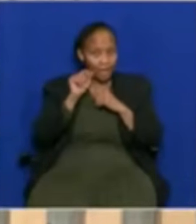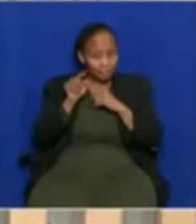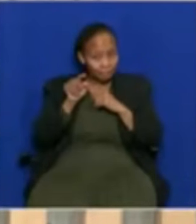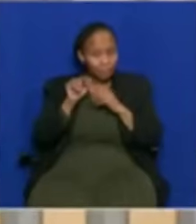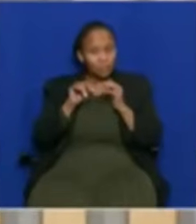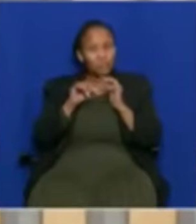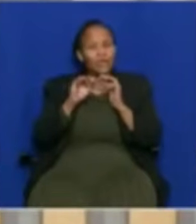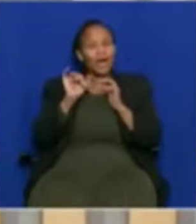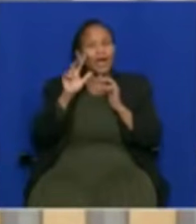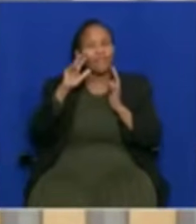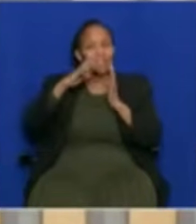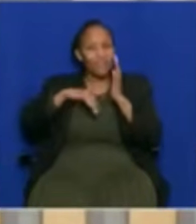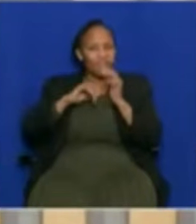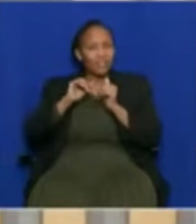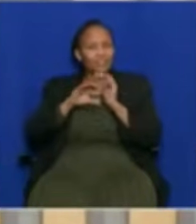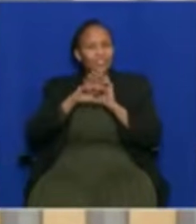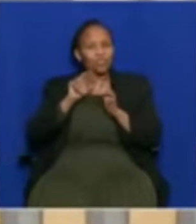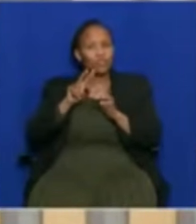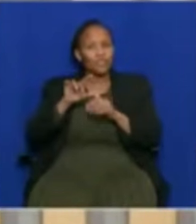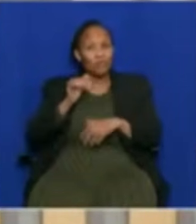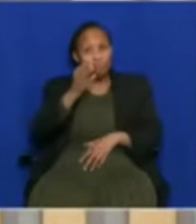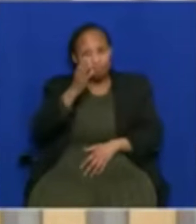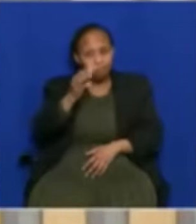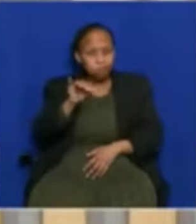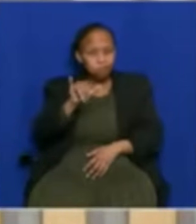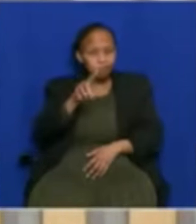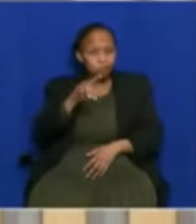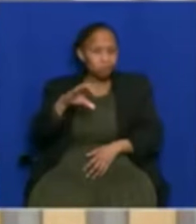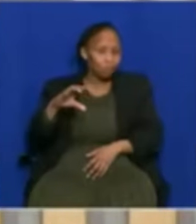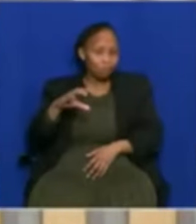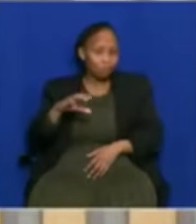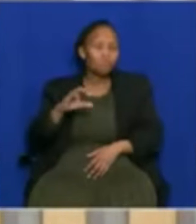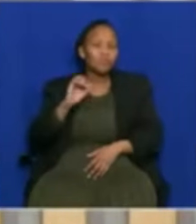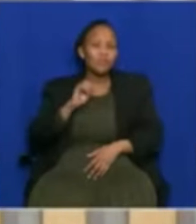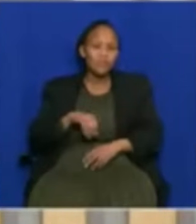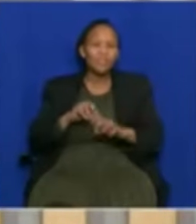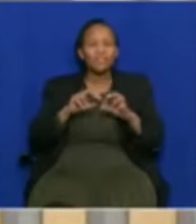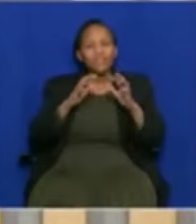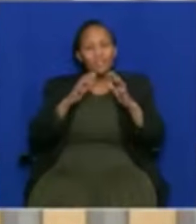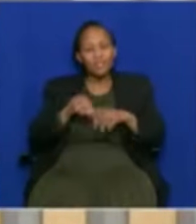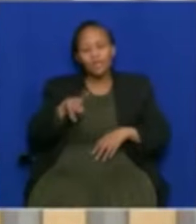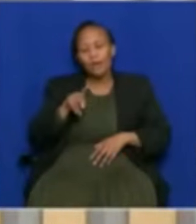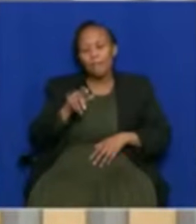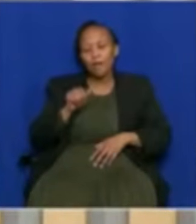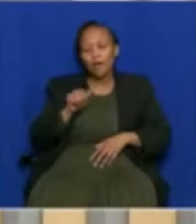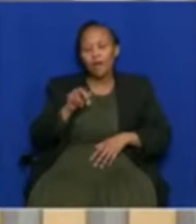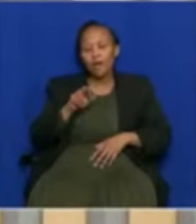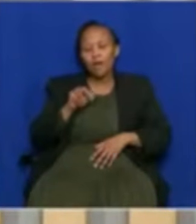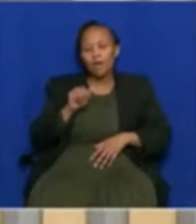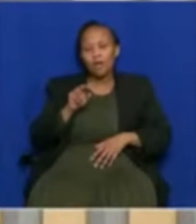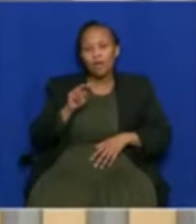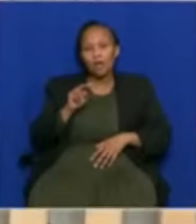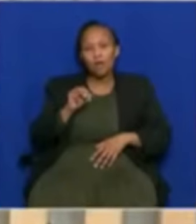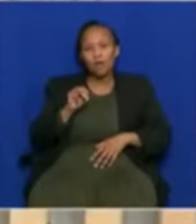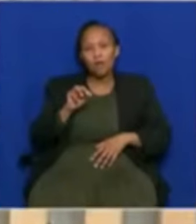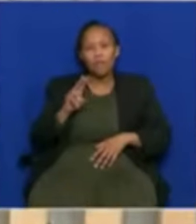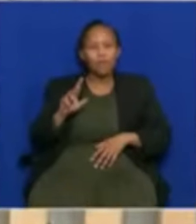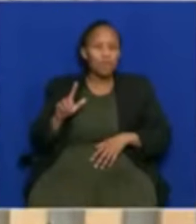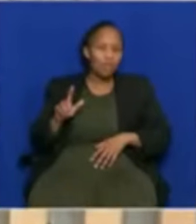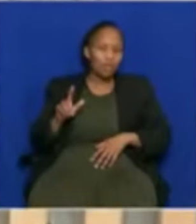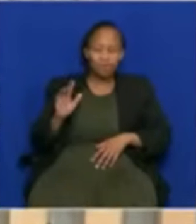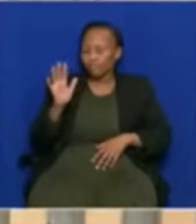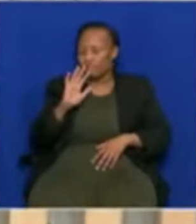This is from the briefing of Chief Investigator Perumal. When he comes here, No, Colonel, I apologize. I Okay.